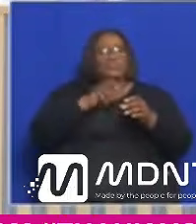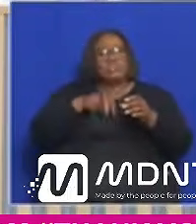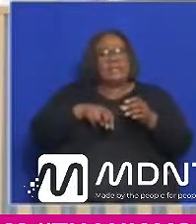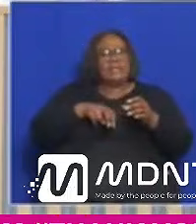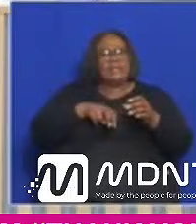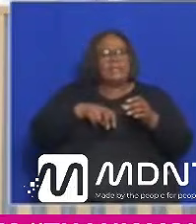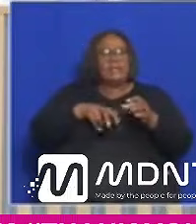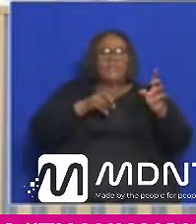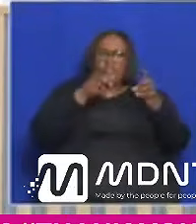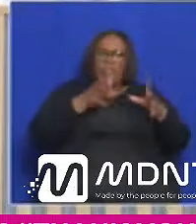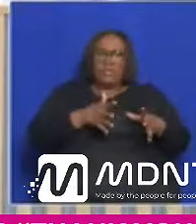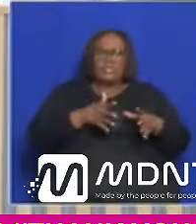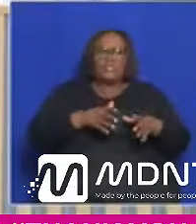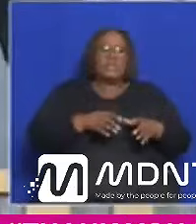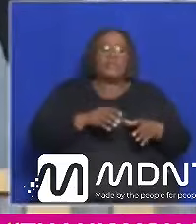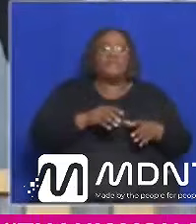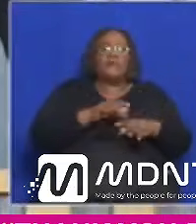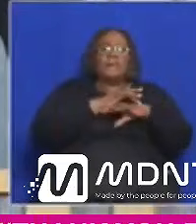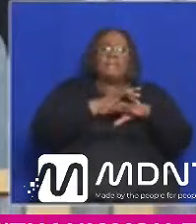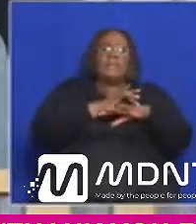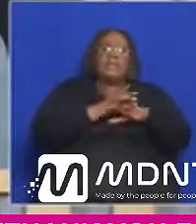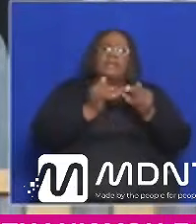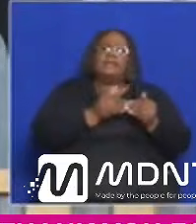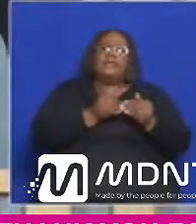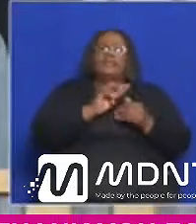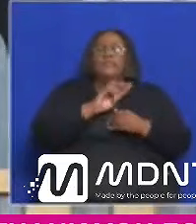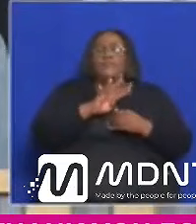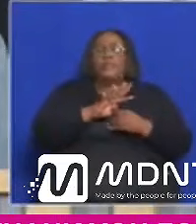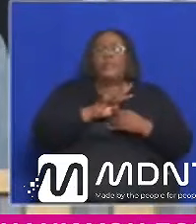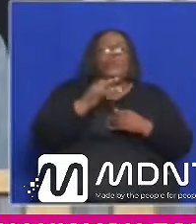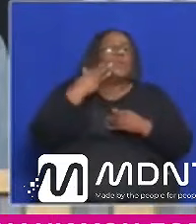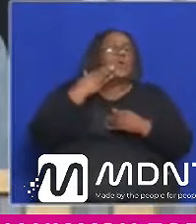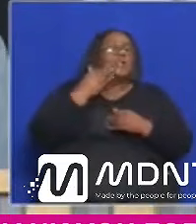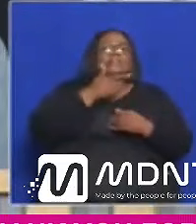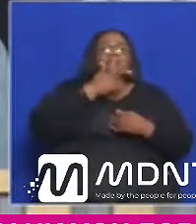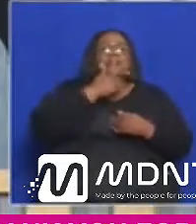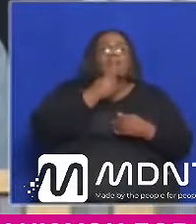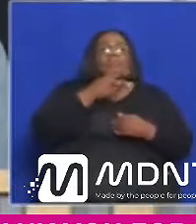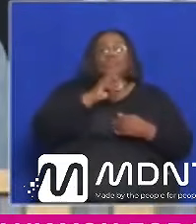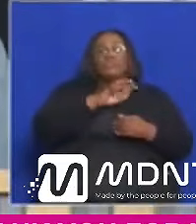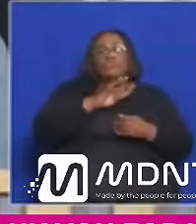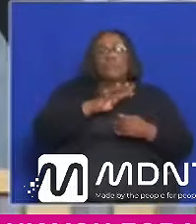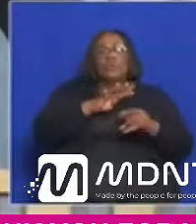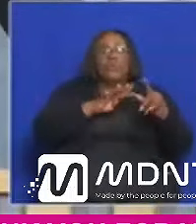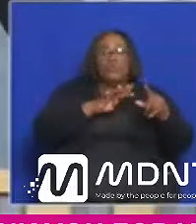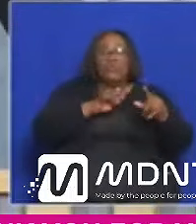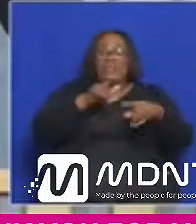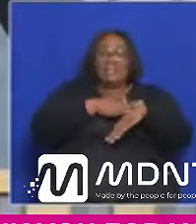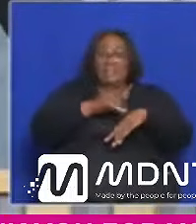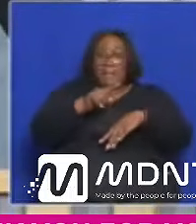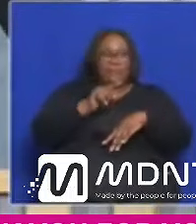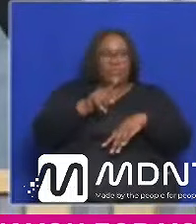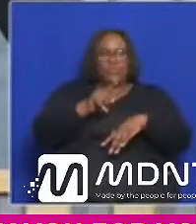in December 2024. Yes, that's correct. So by this point, you were no longer a director of this company? Yes. Were you still